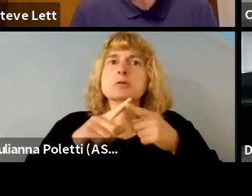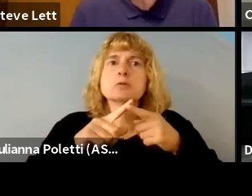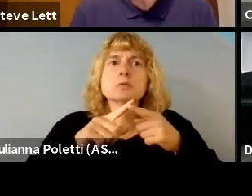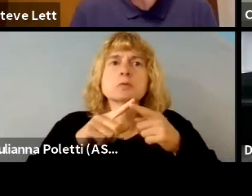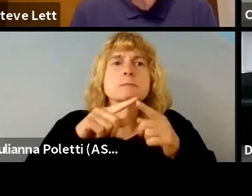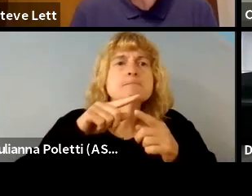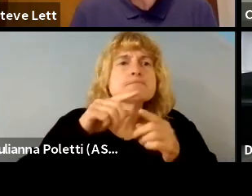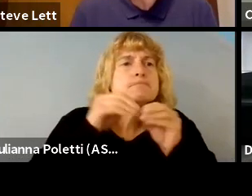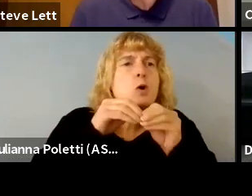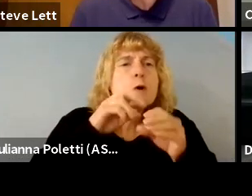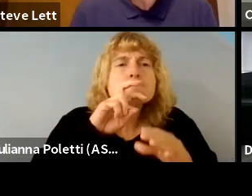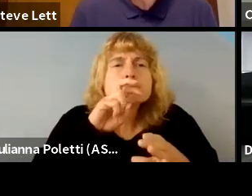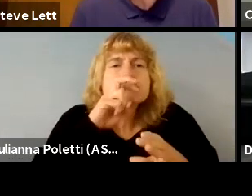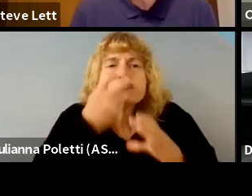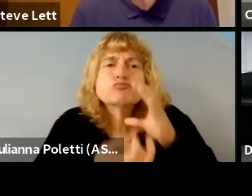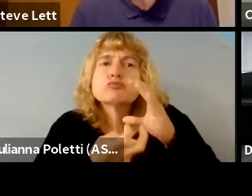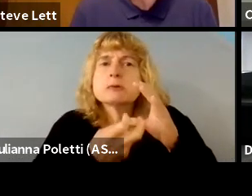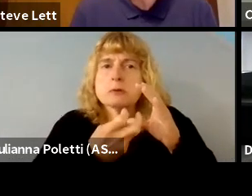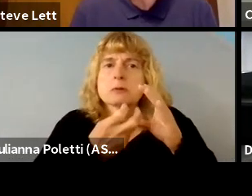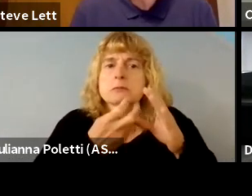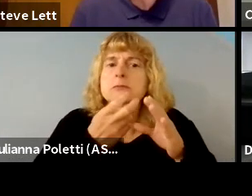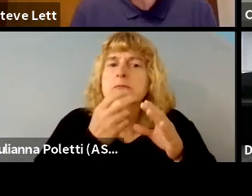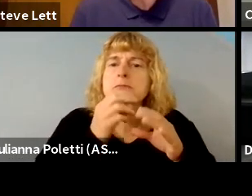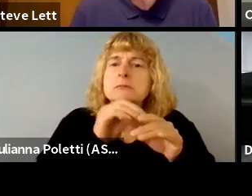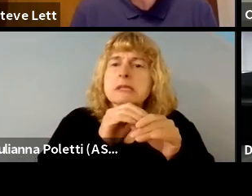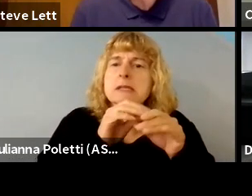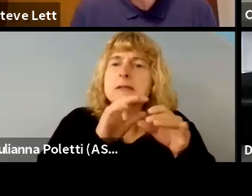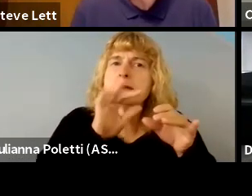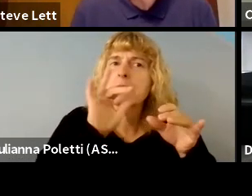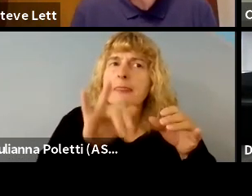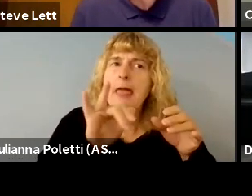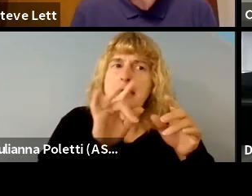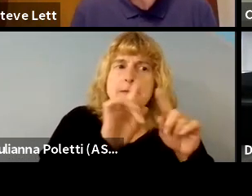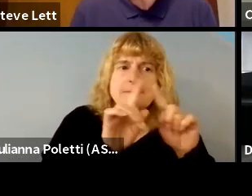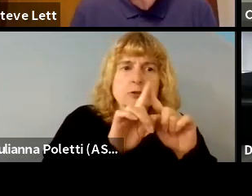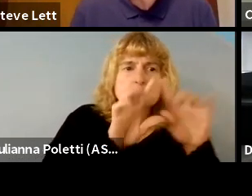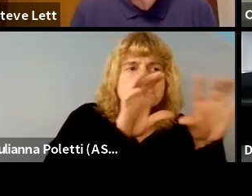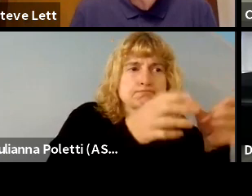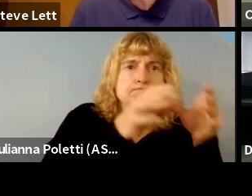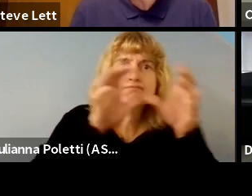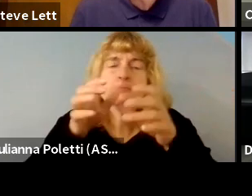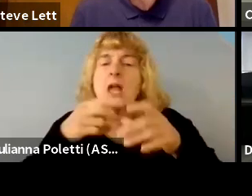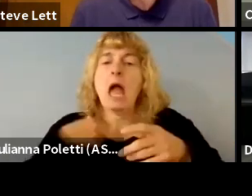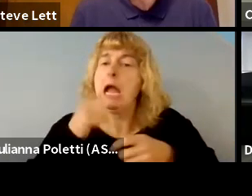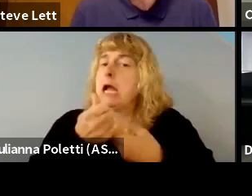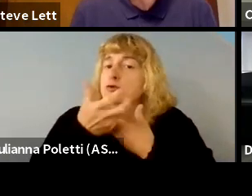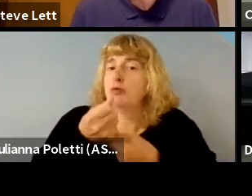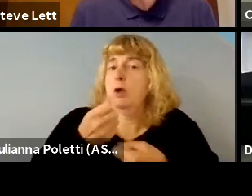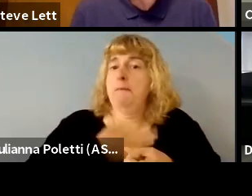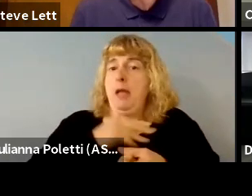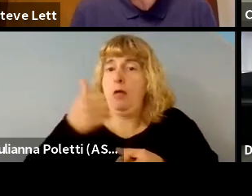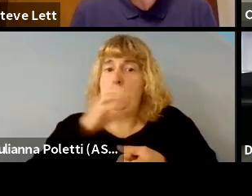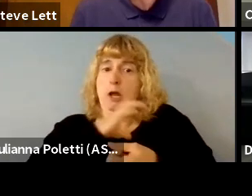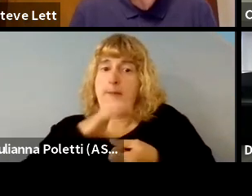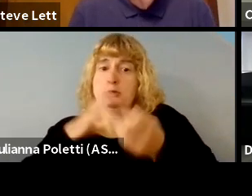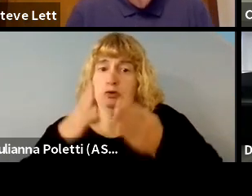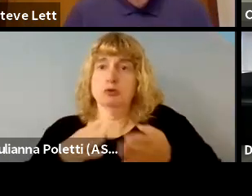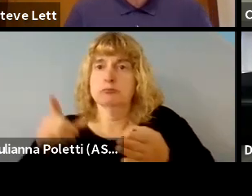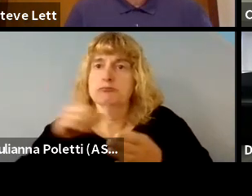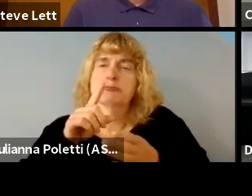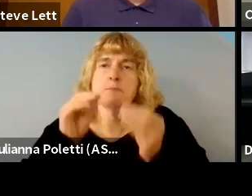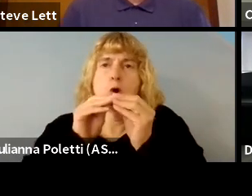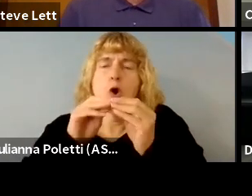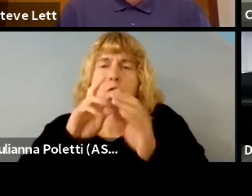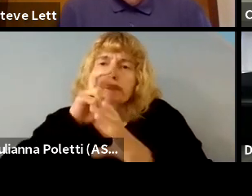deeper. And I can trust my other commissioners to go deep in their fields, if you will, or